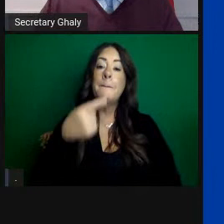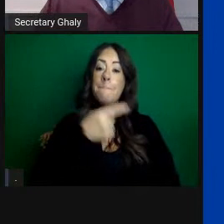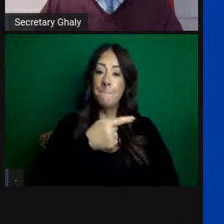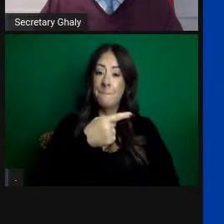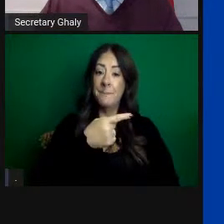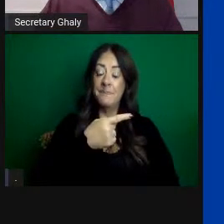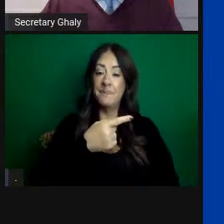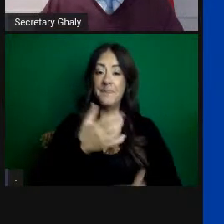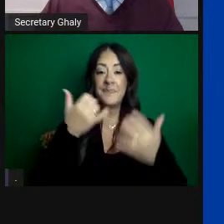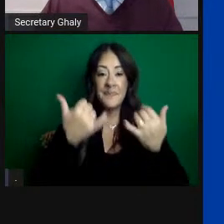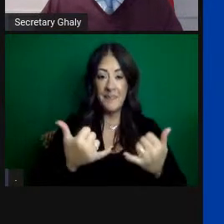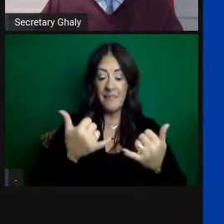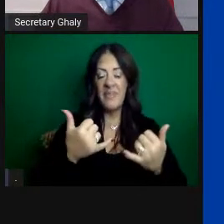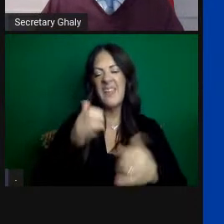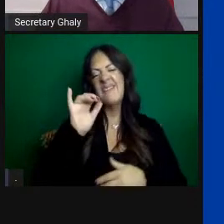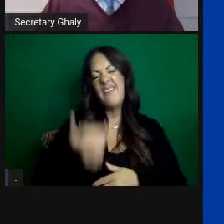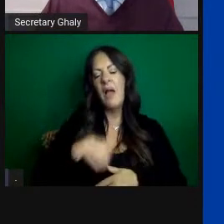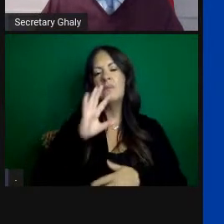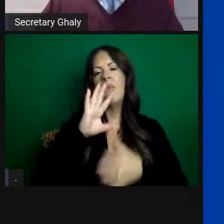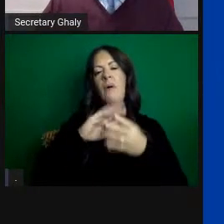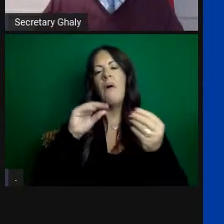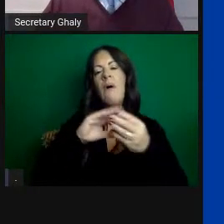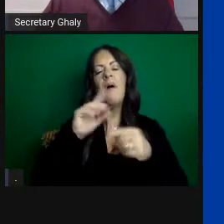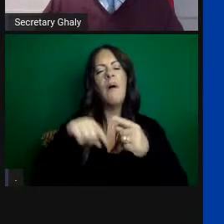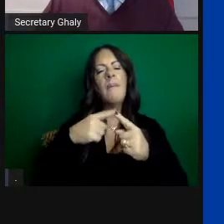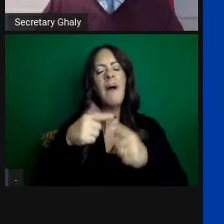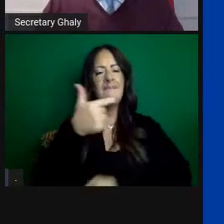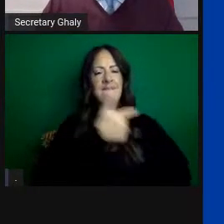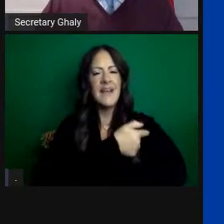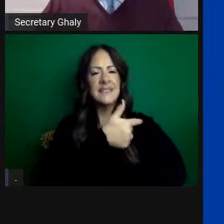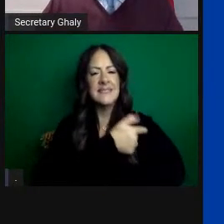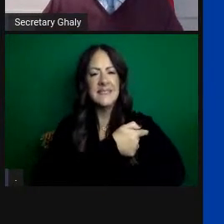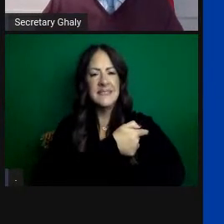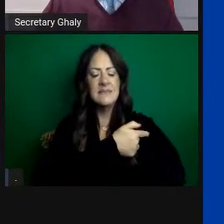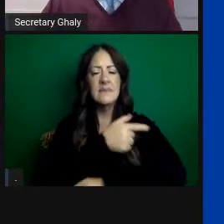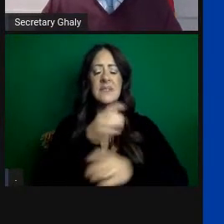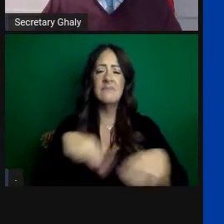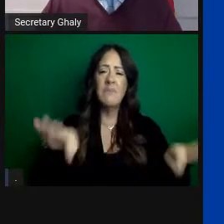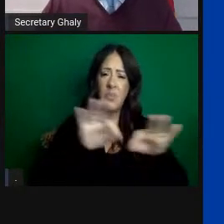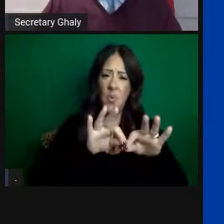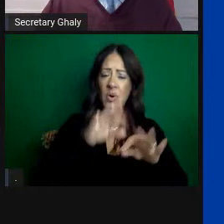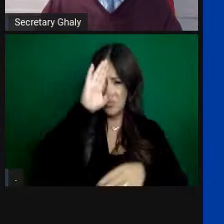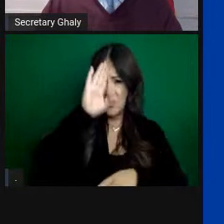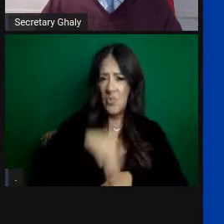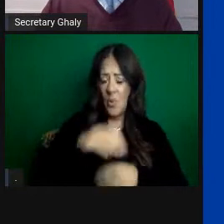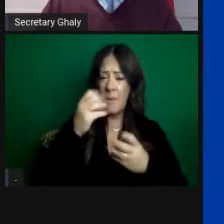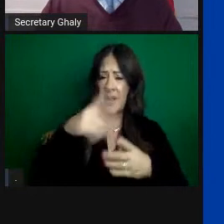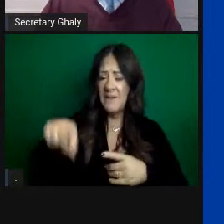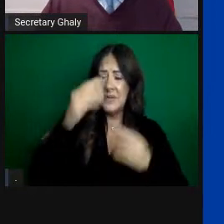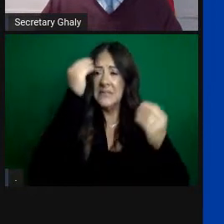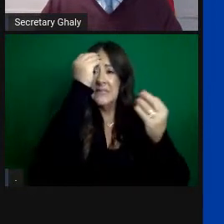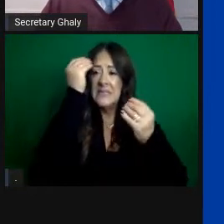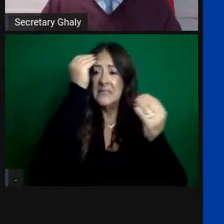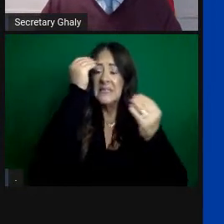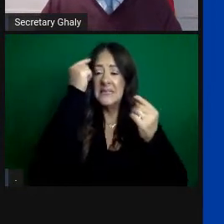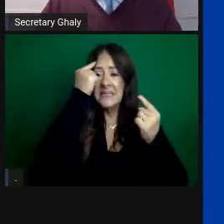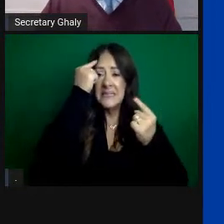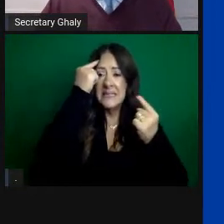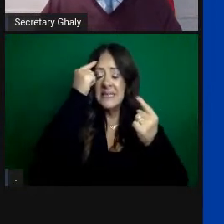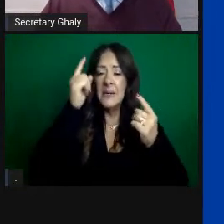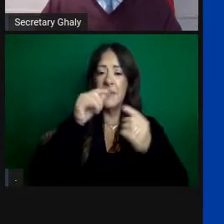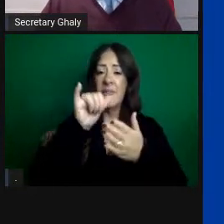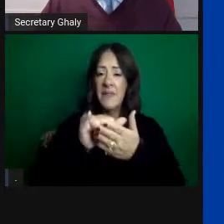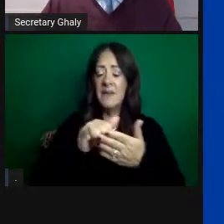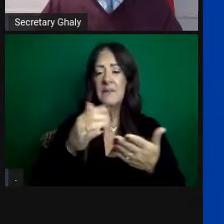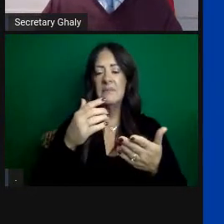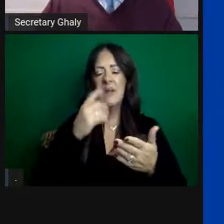So the next part is really just talking about vaccines, and been on everyone's mind, certainly been the major work